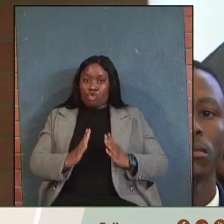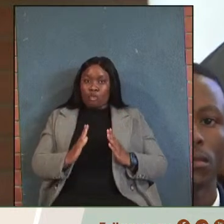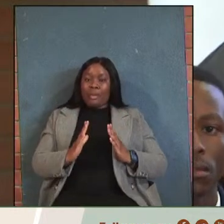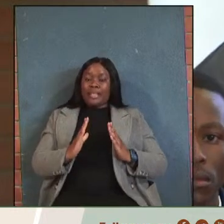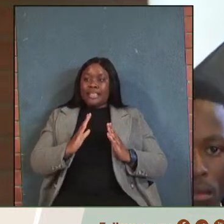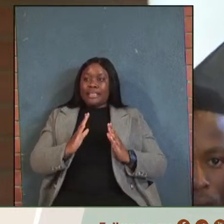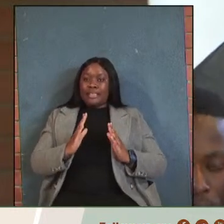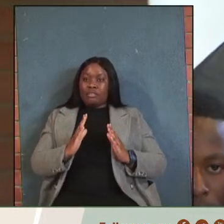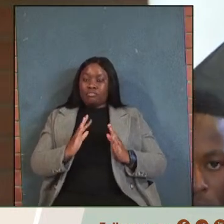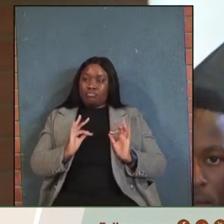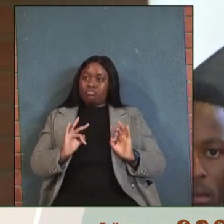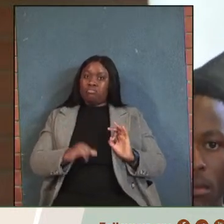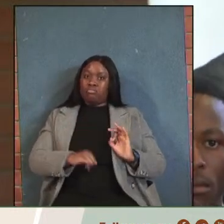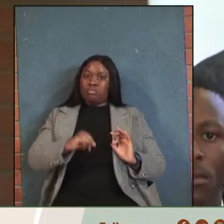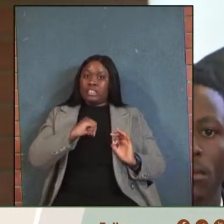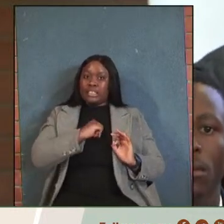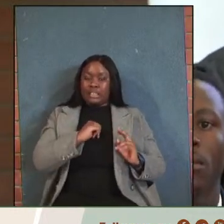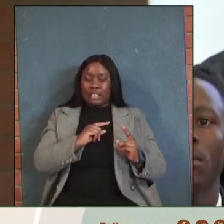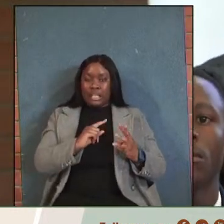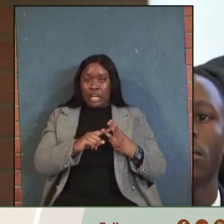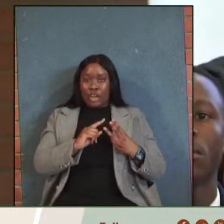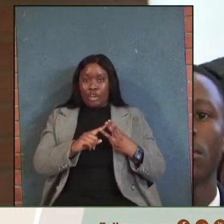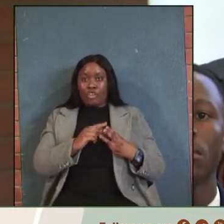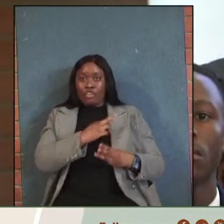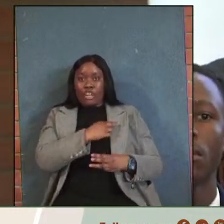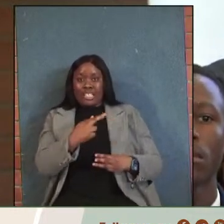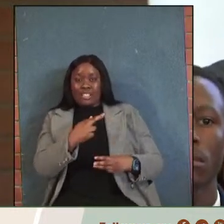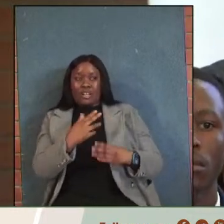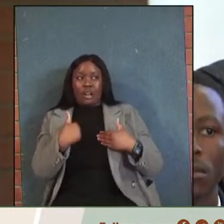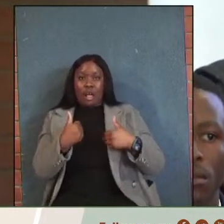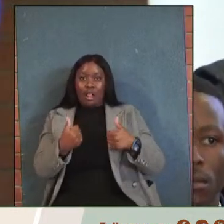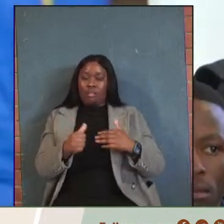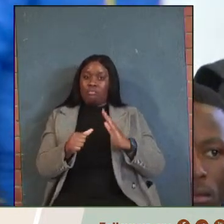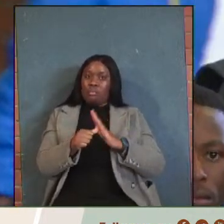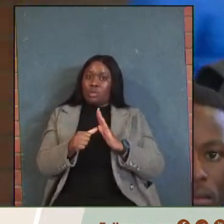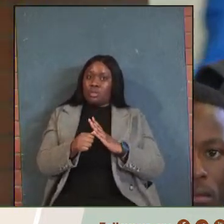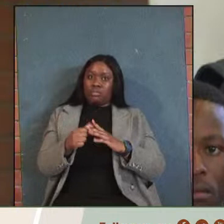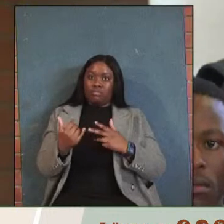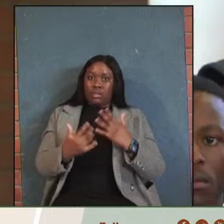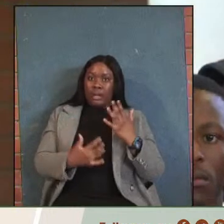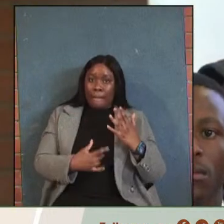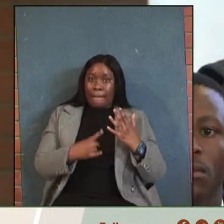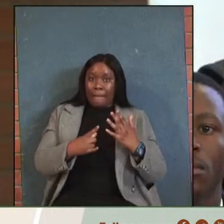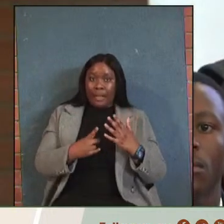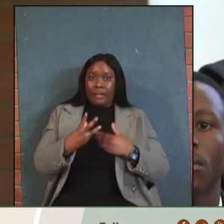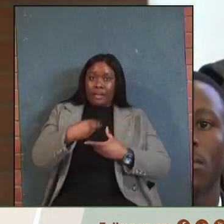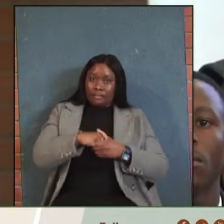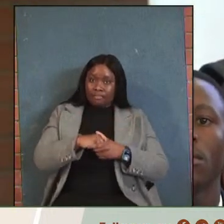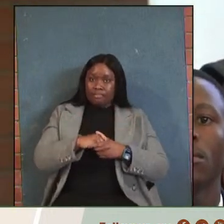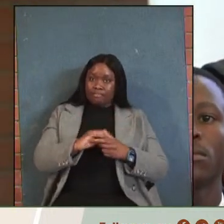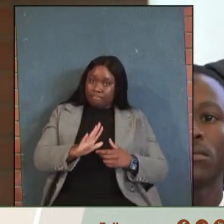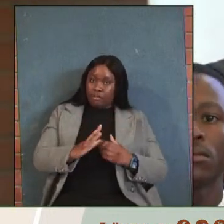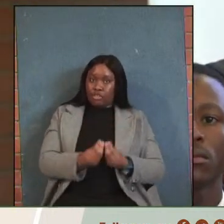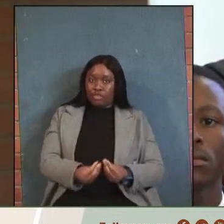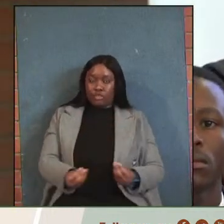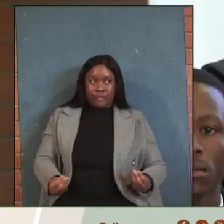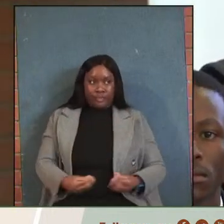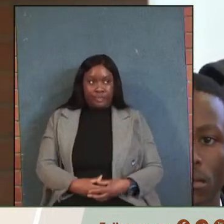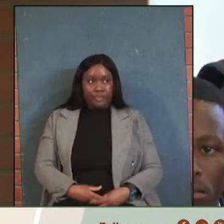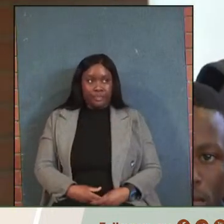religion, and health, as well as many others, are especially relevant and apply to children. There is